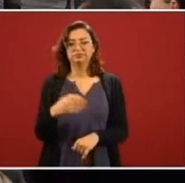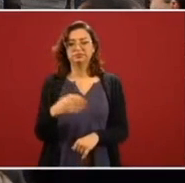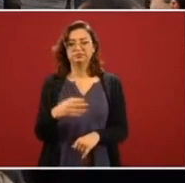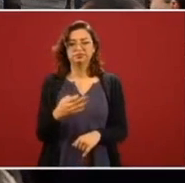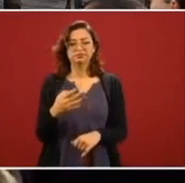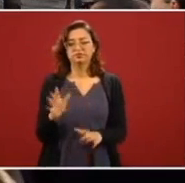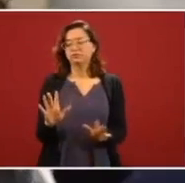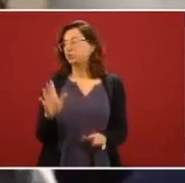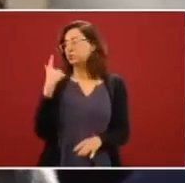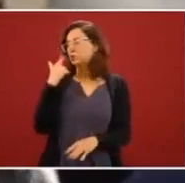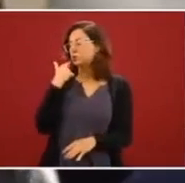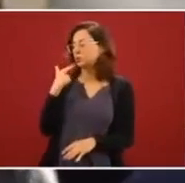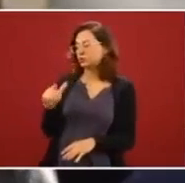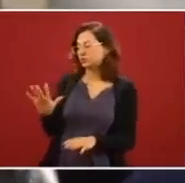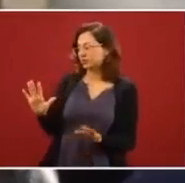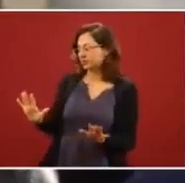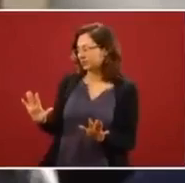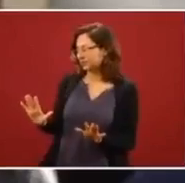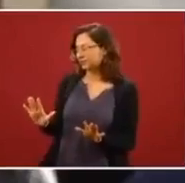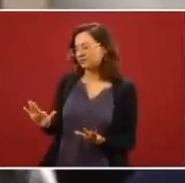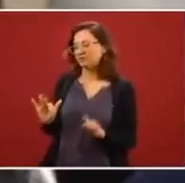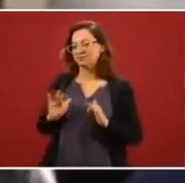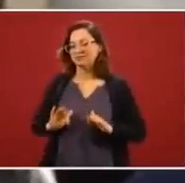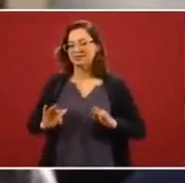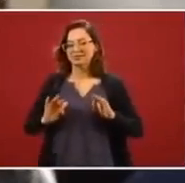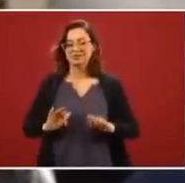I'm saying.